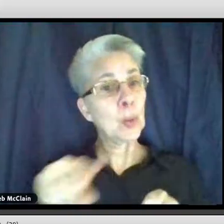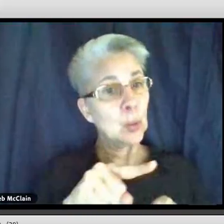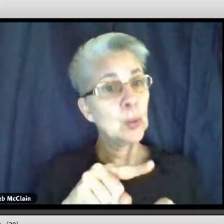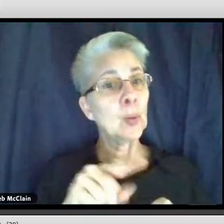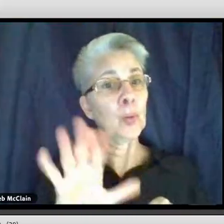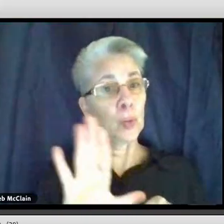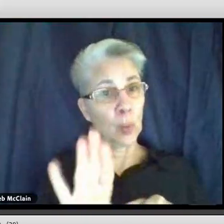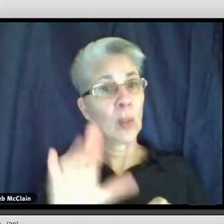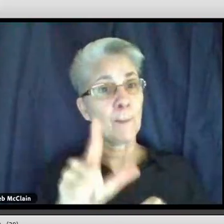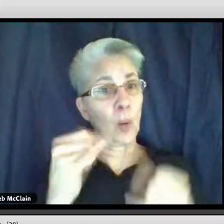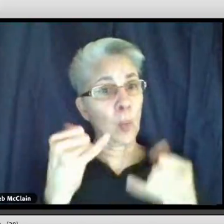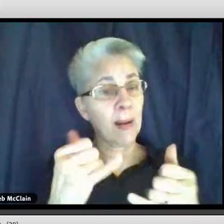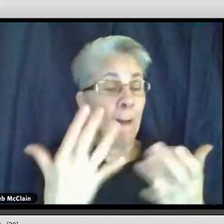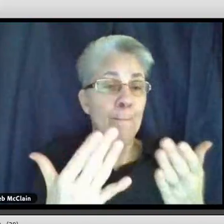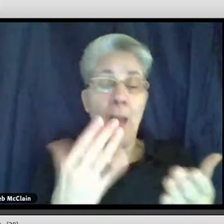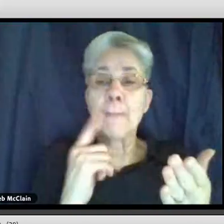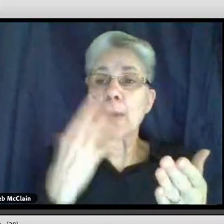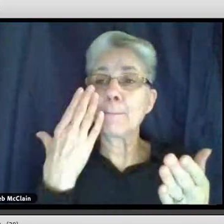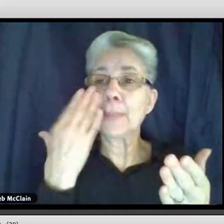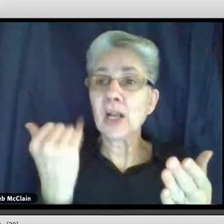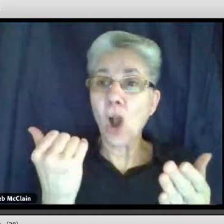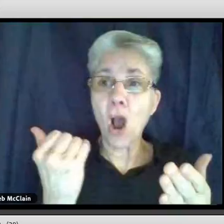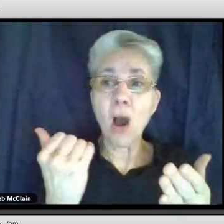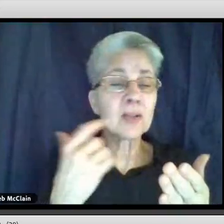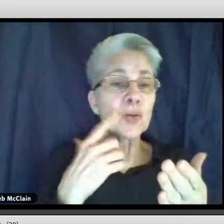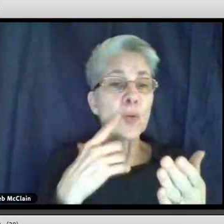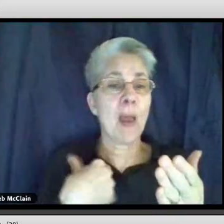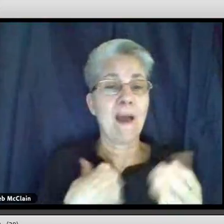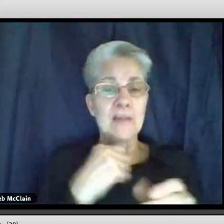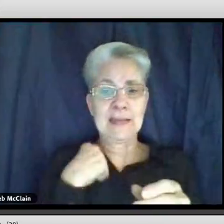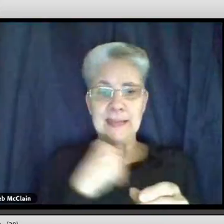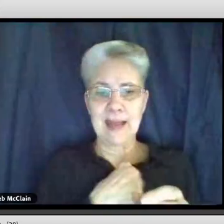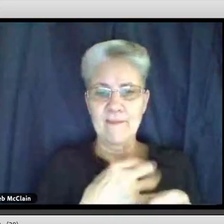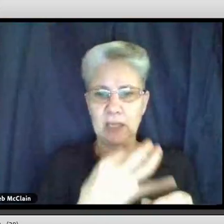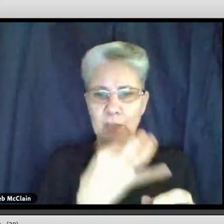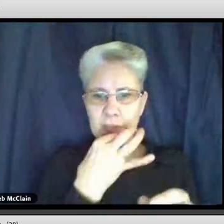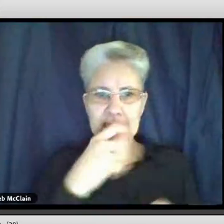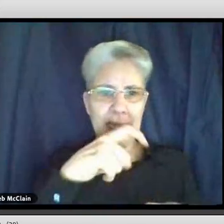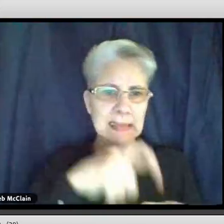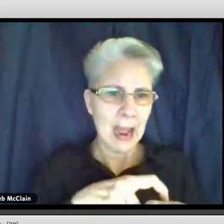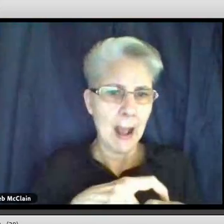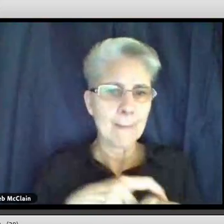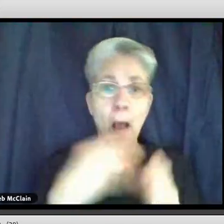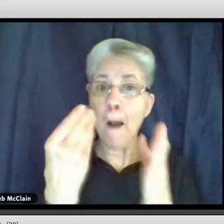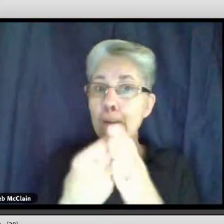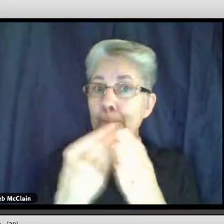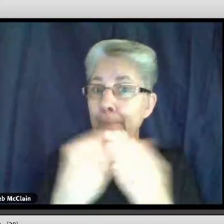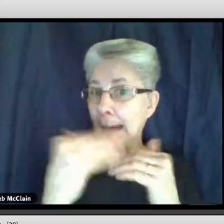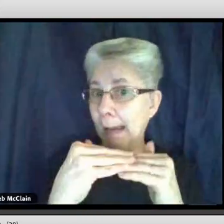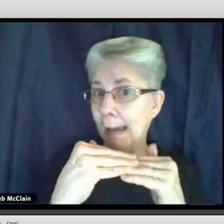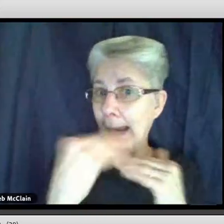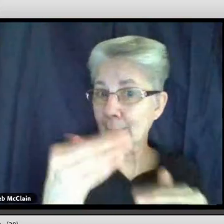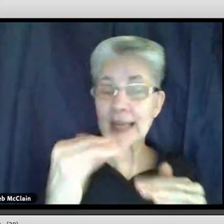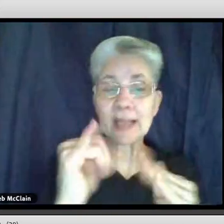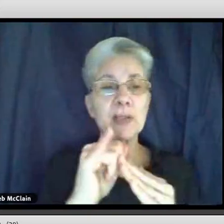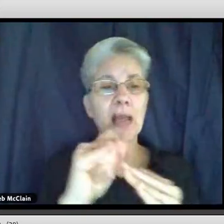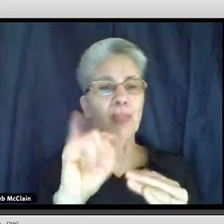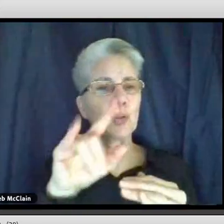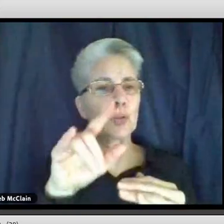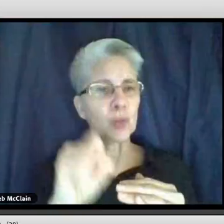right now. It might be because due to staff expertise and time, due to available money to get the tools and expertise that you